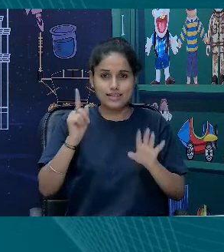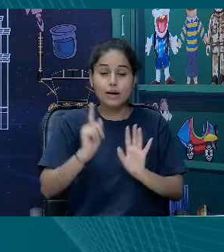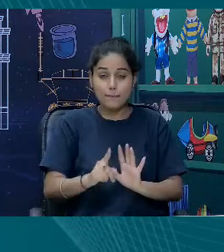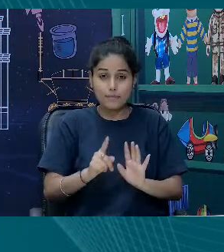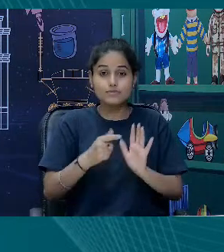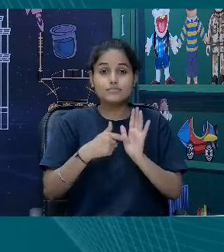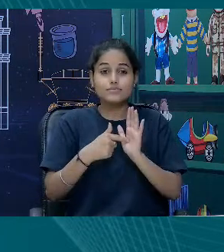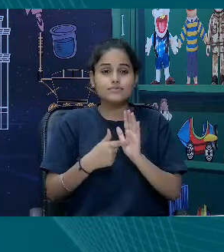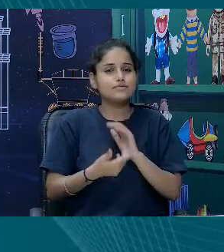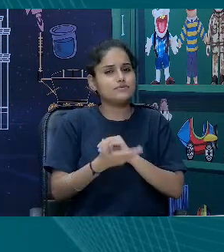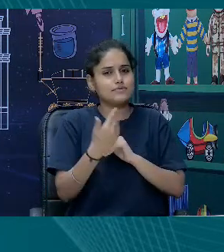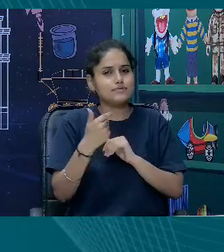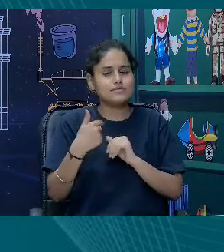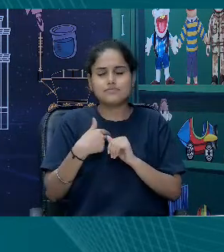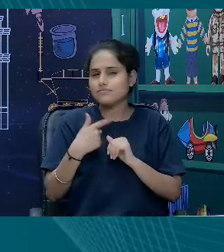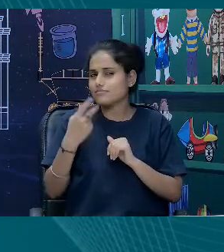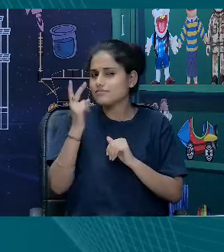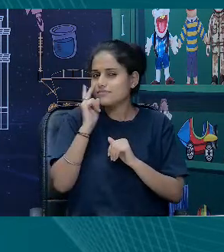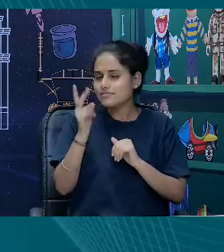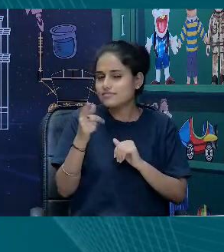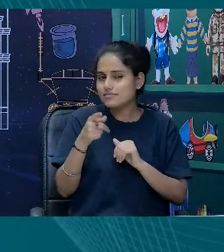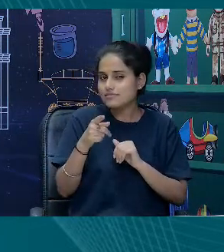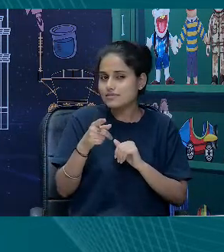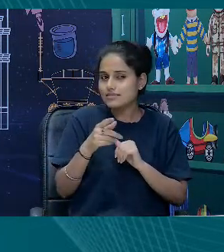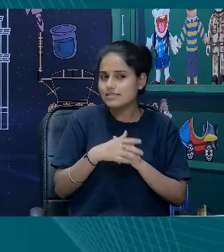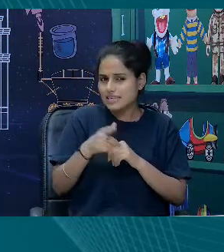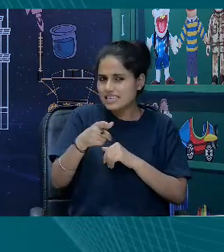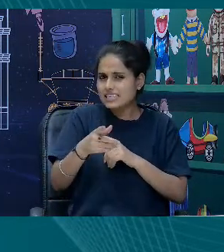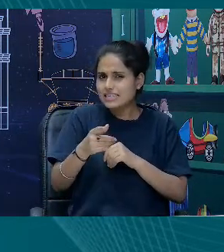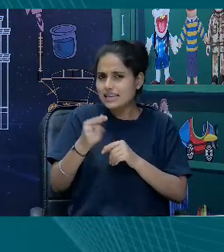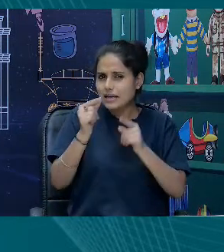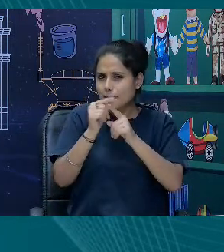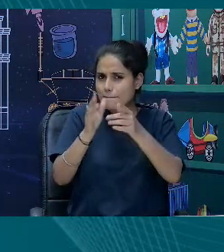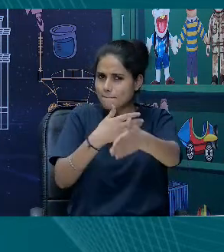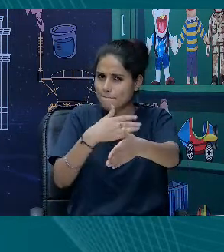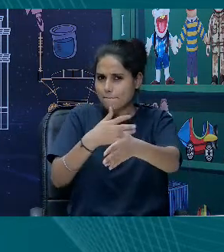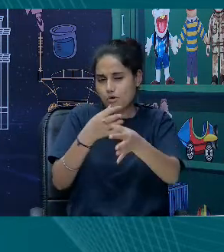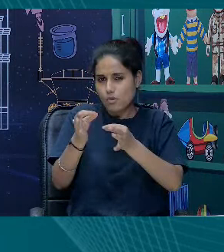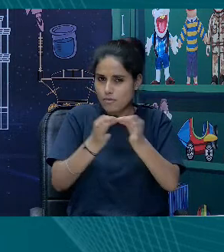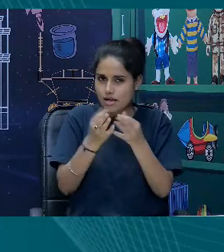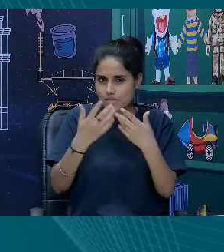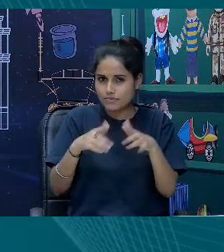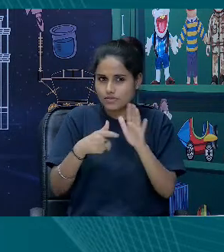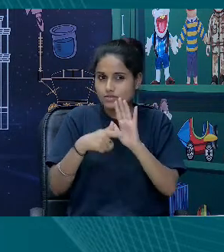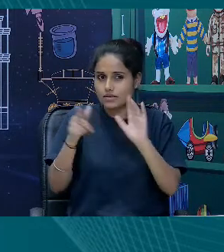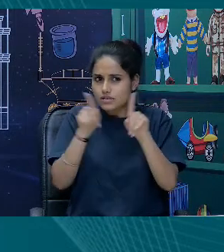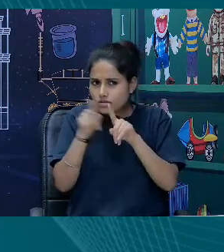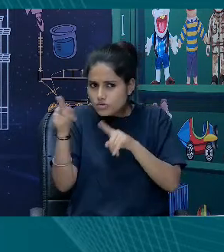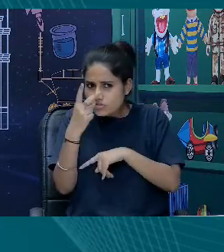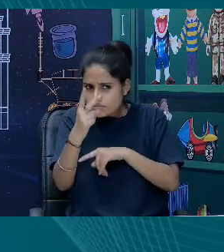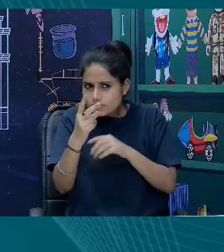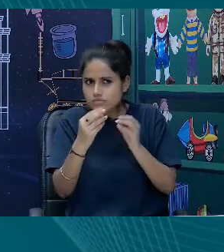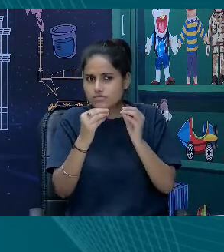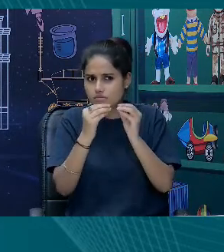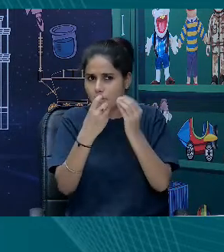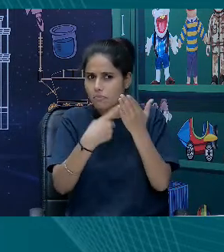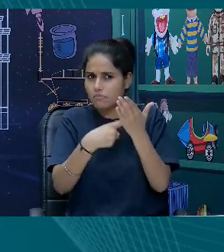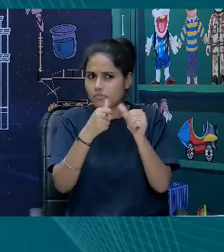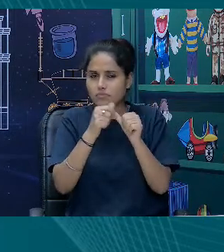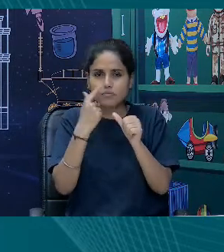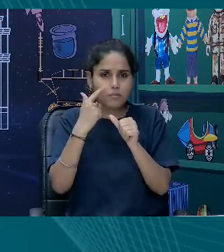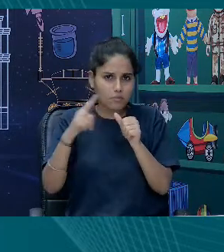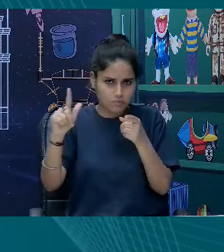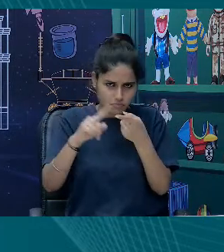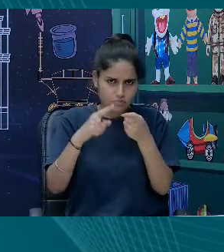Right. So, and I can see in the explanation of the poem also you have used Braille. yes, I've used Braille